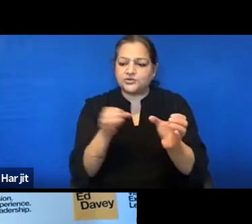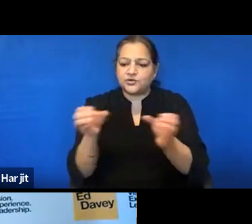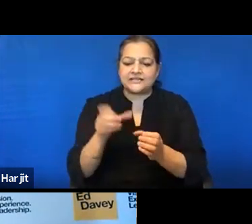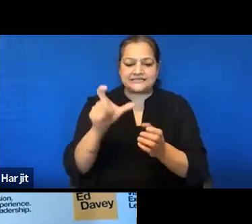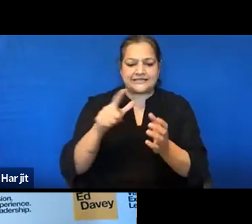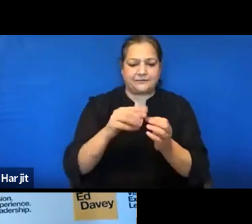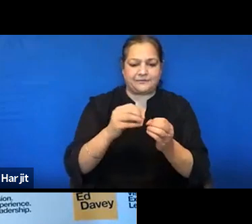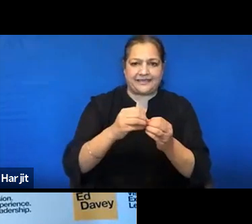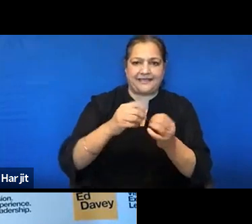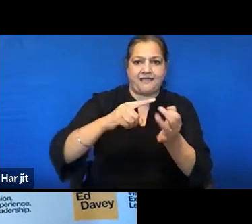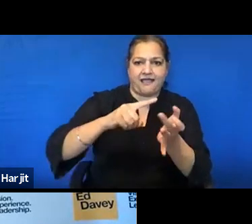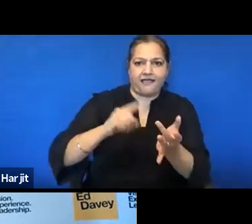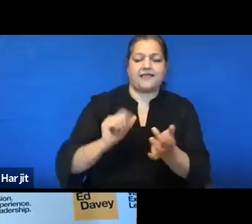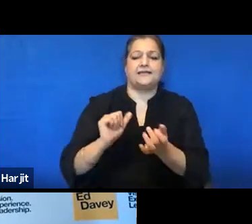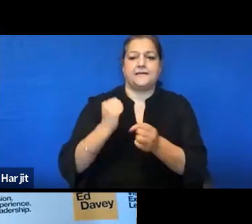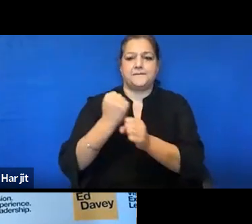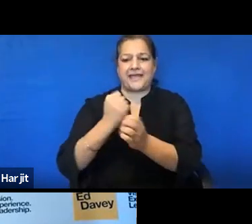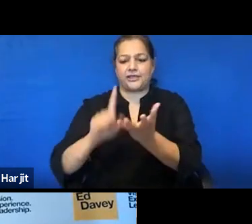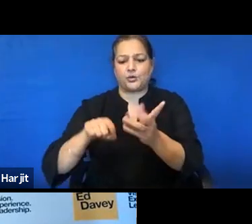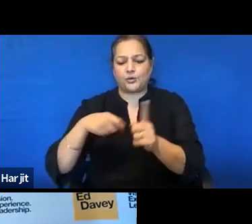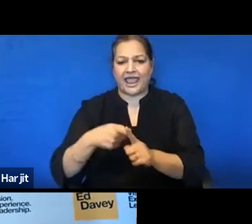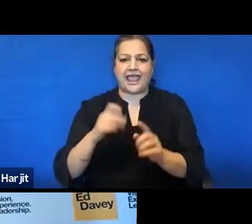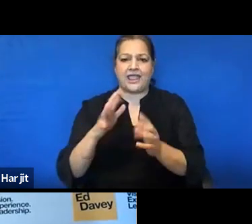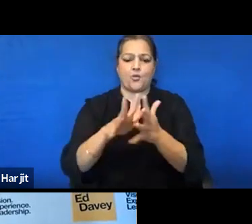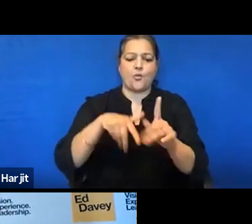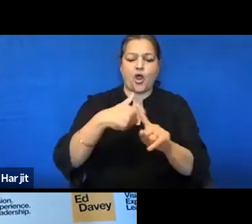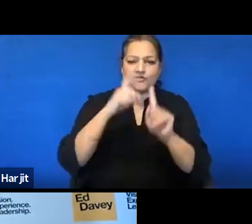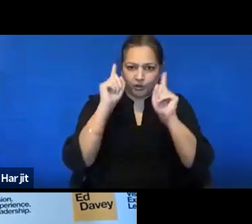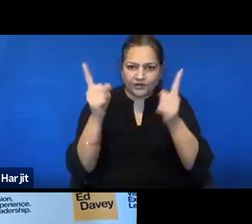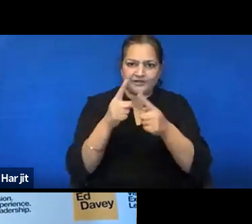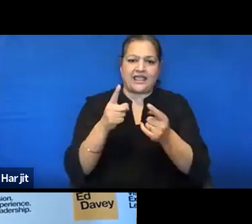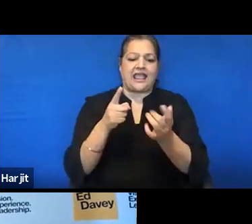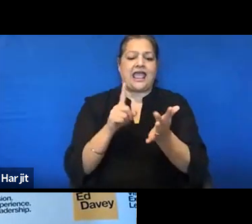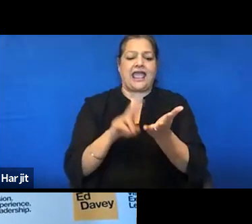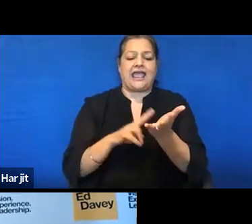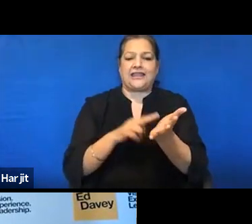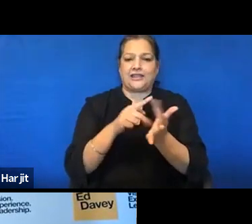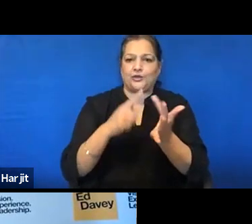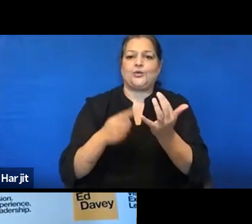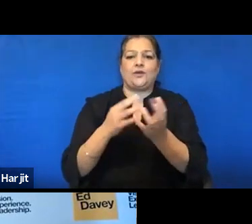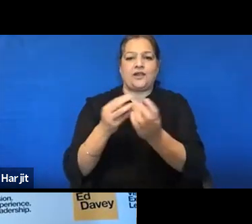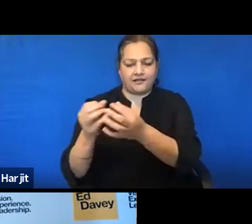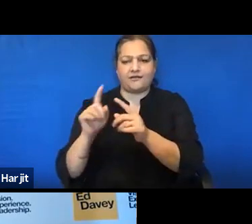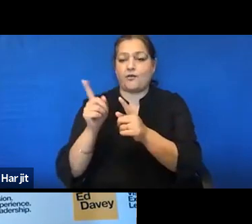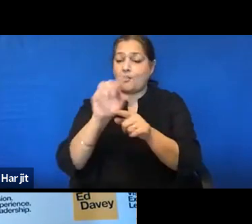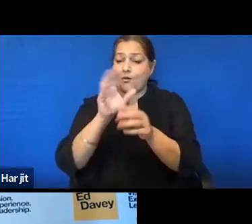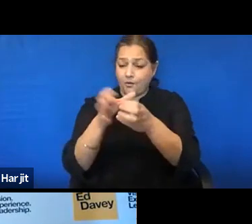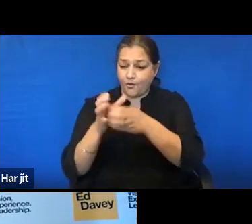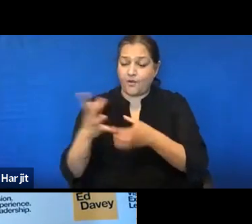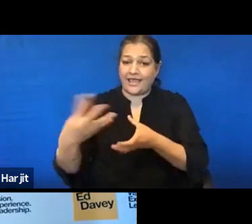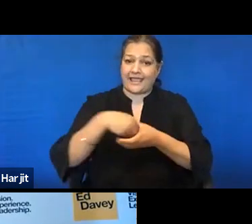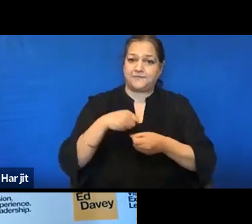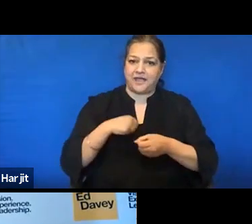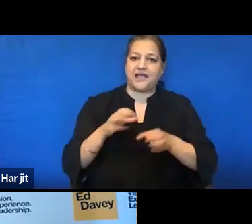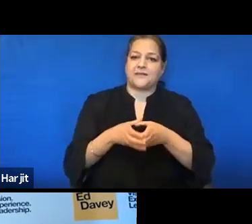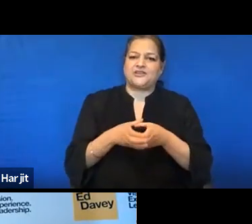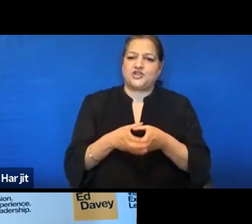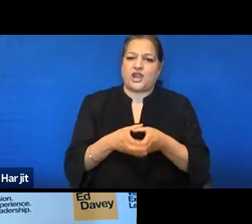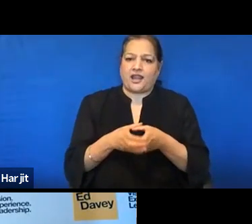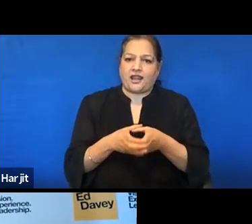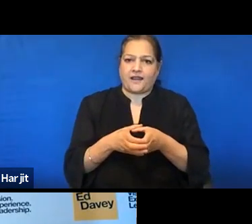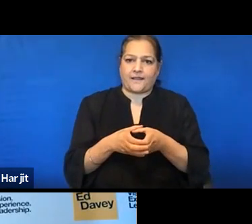like Make UK, like Warwick University, like the NEU, the NAHT, these all sit on my commission. And we're putting the best heads together to